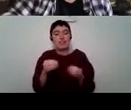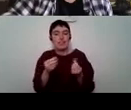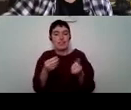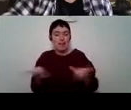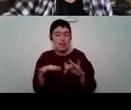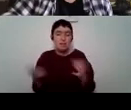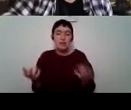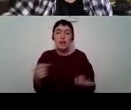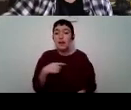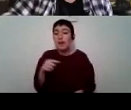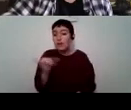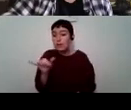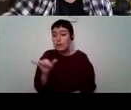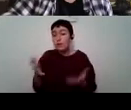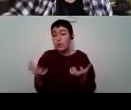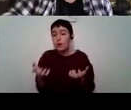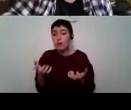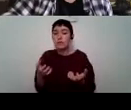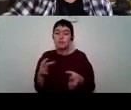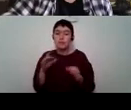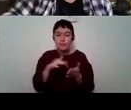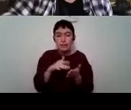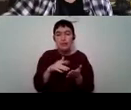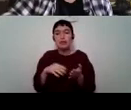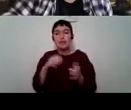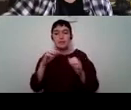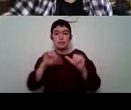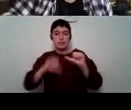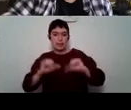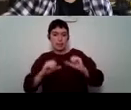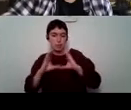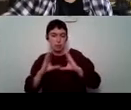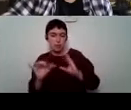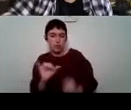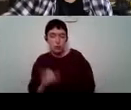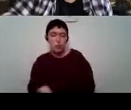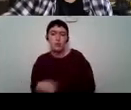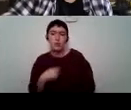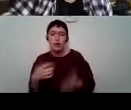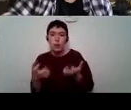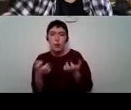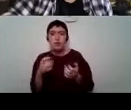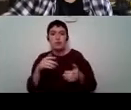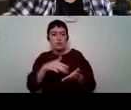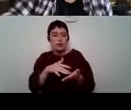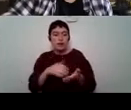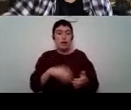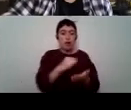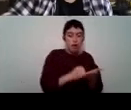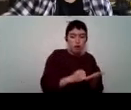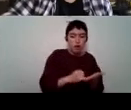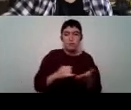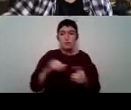So I wanted to combine art and science, which everyone kind of looked at me like, wait, what? You're going to combine science and